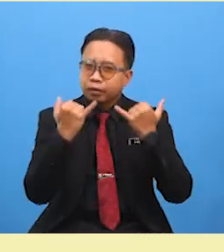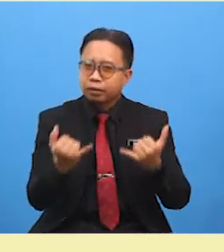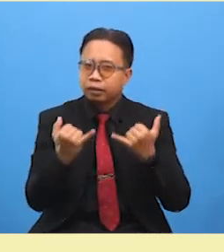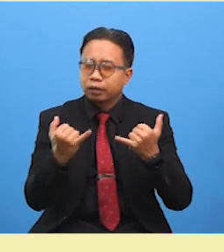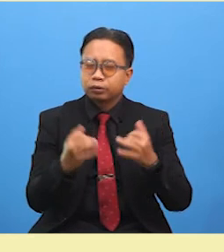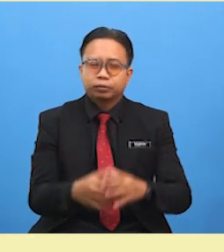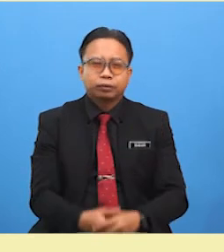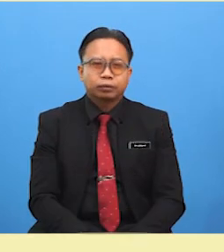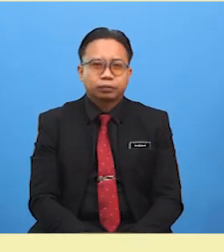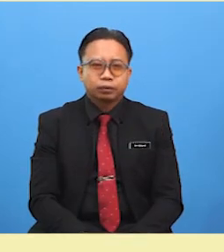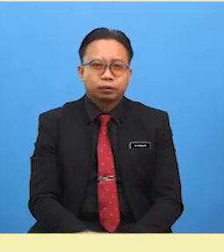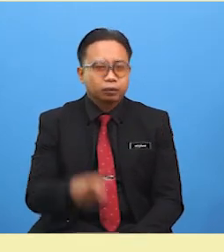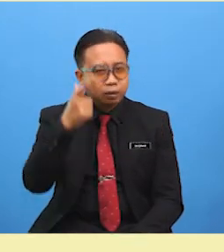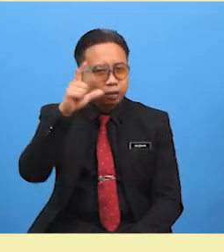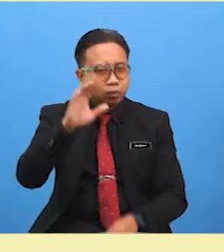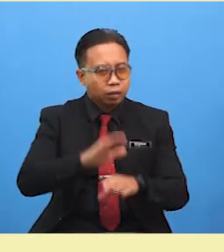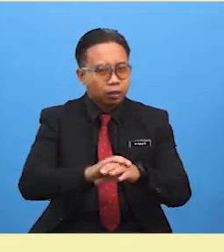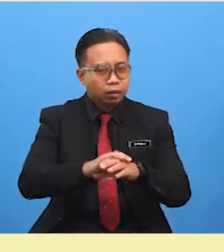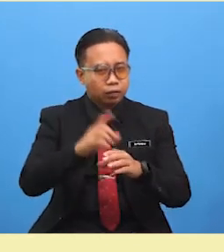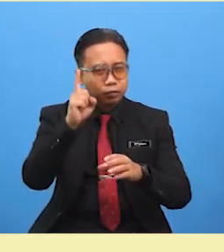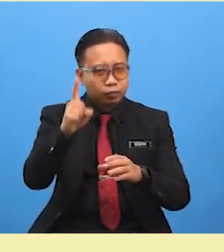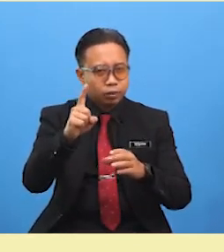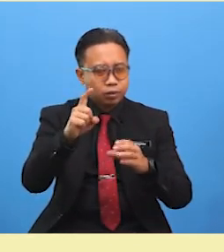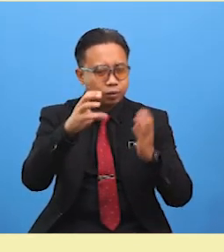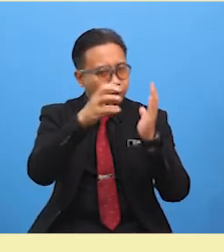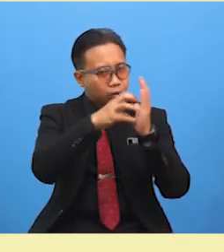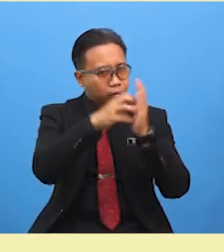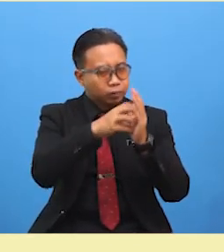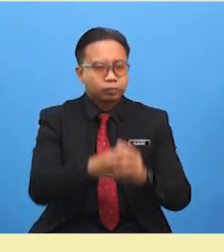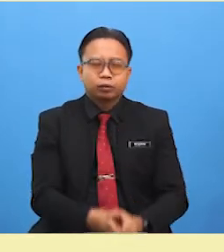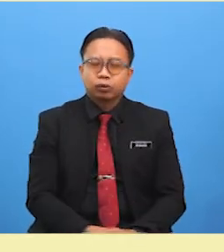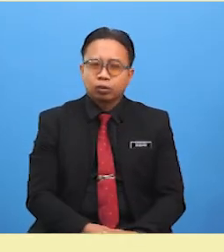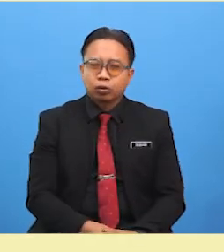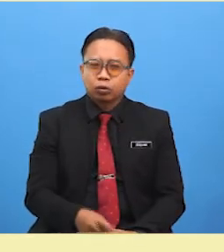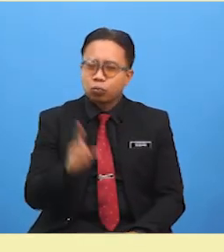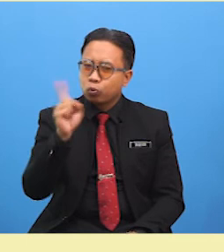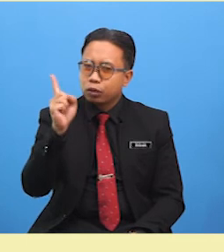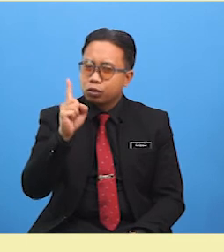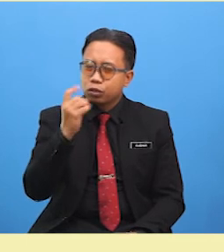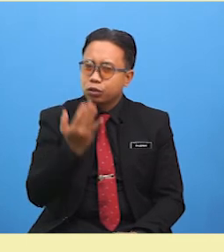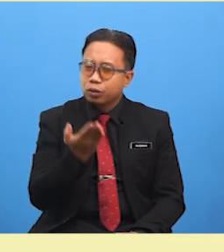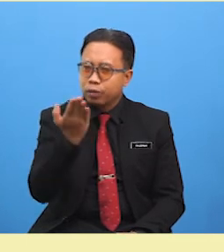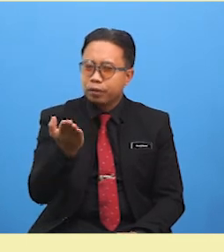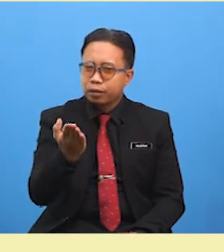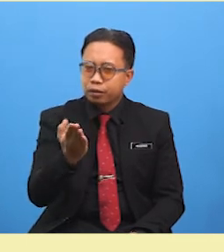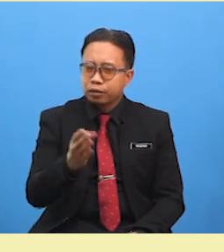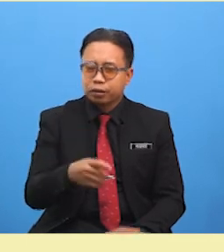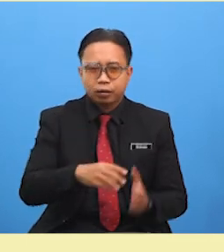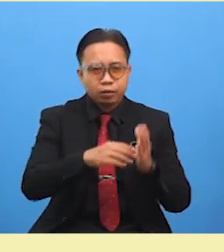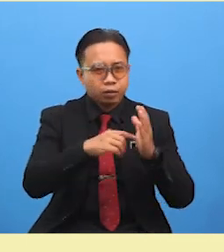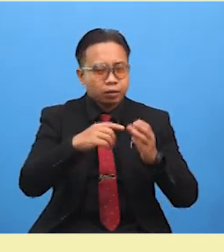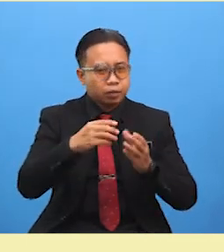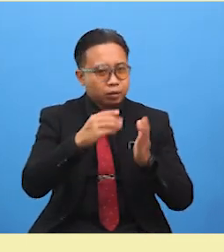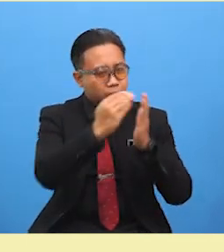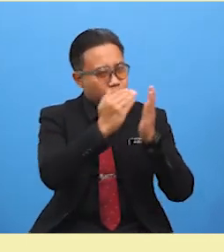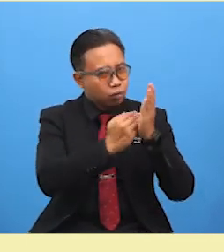Now, boys and girls, look at the first paragraph about tuk-tuk. Which statement best describes the